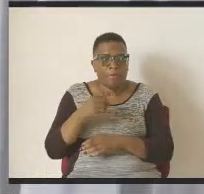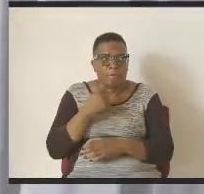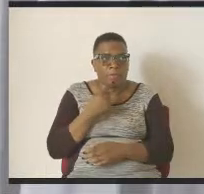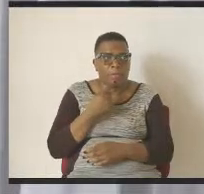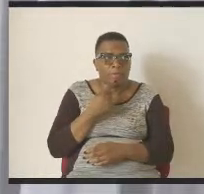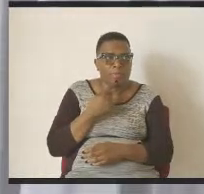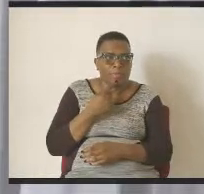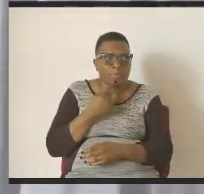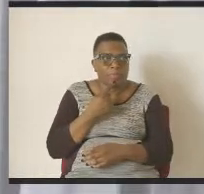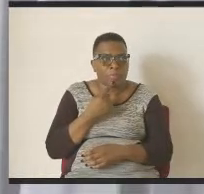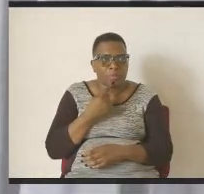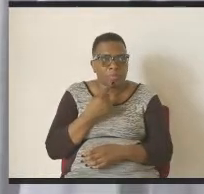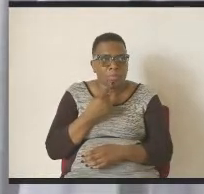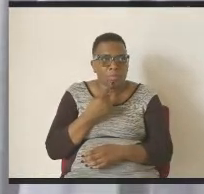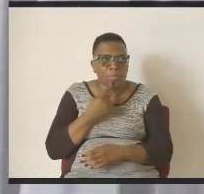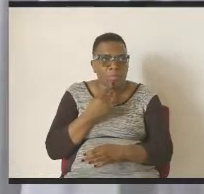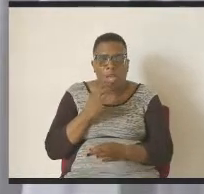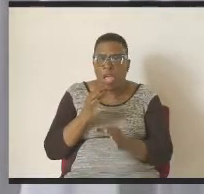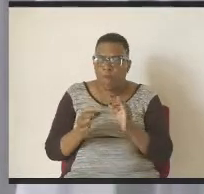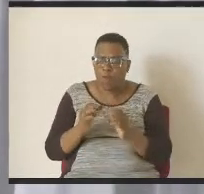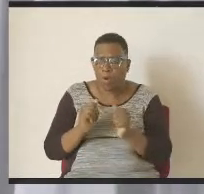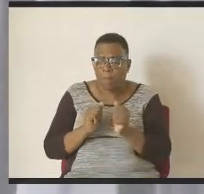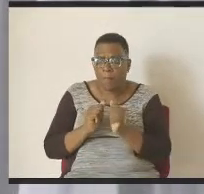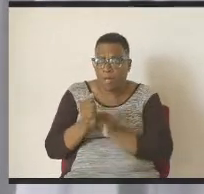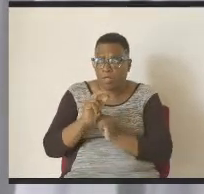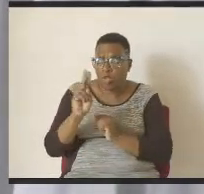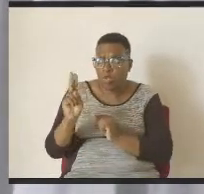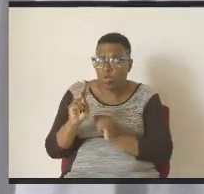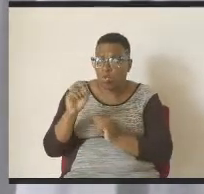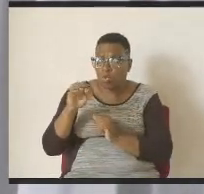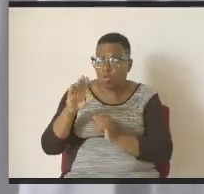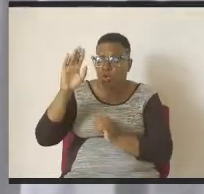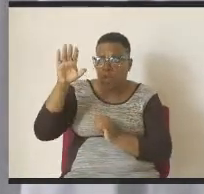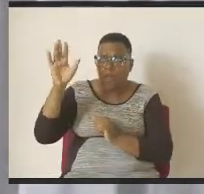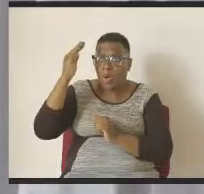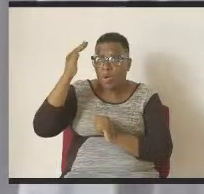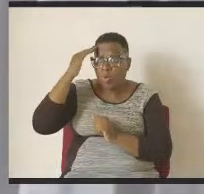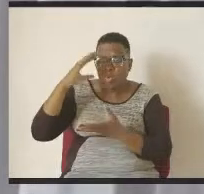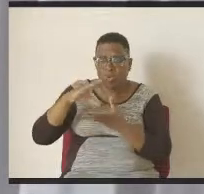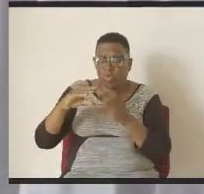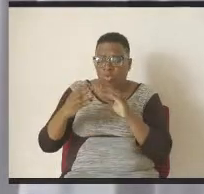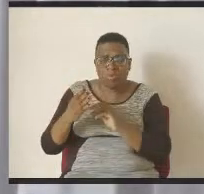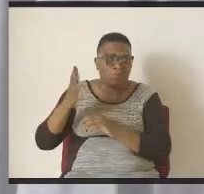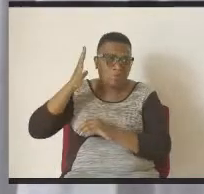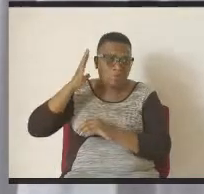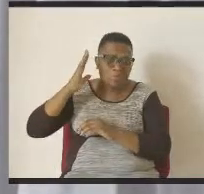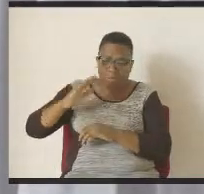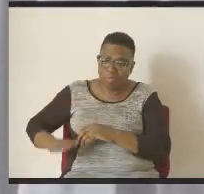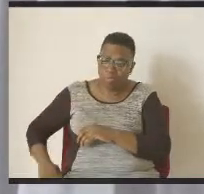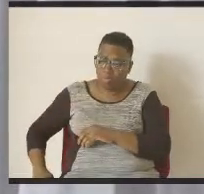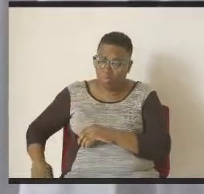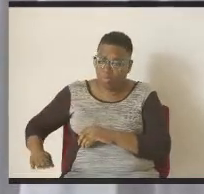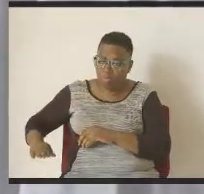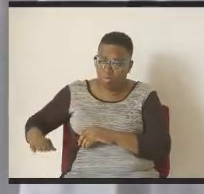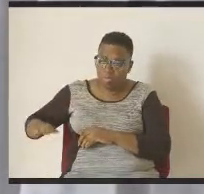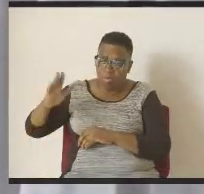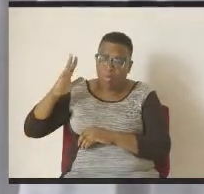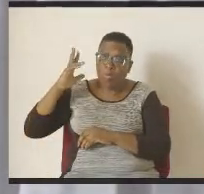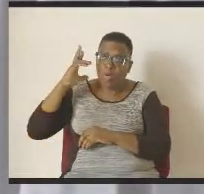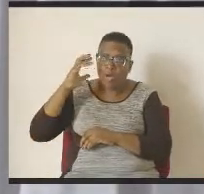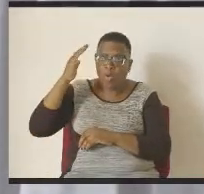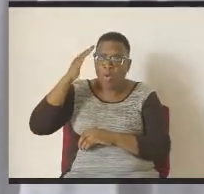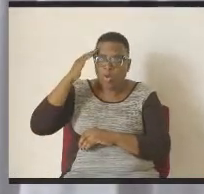past getting used to Calvary, because we know the story from Sunday school, we hear it read when we're growing up, and we're here again.